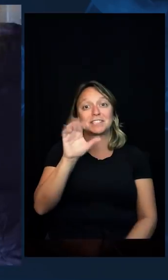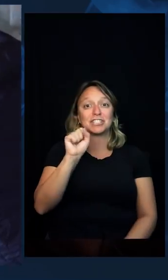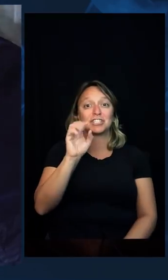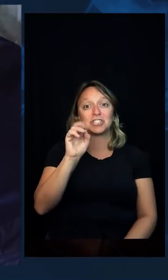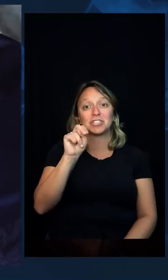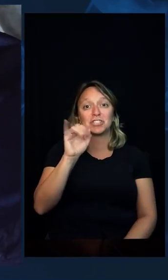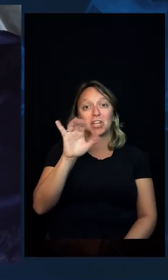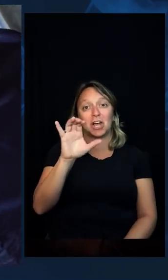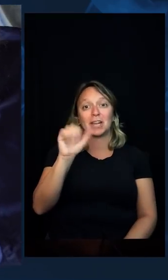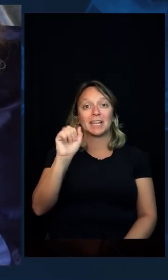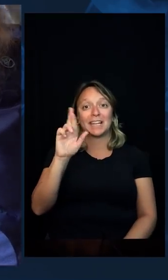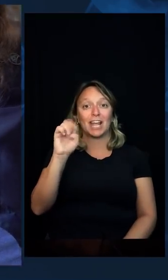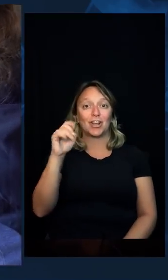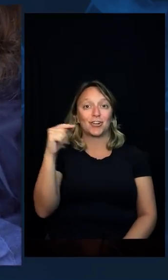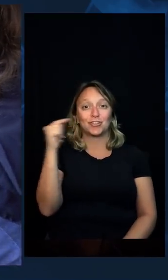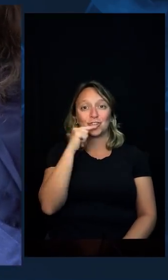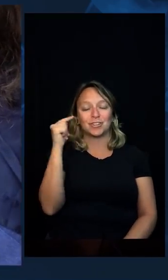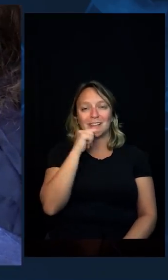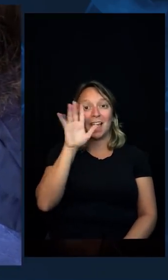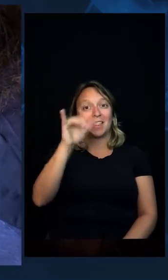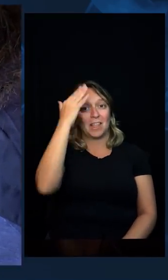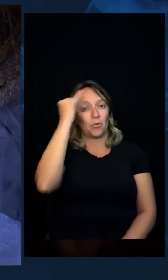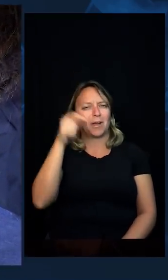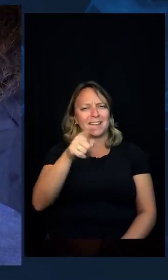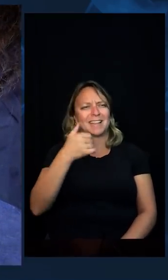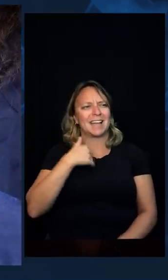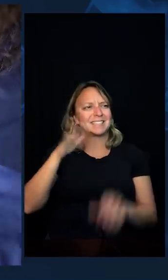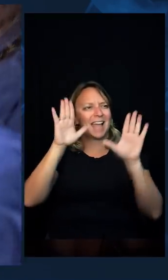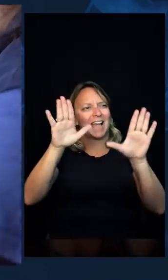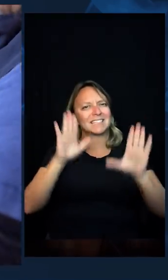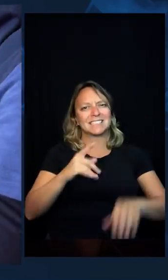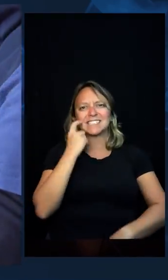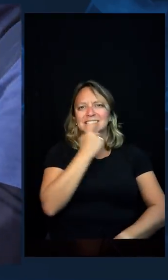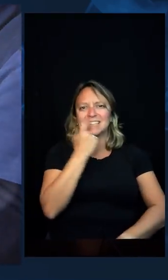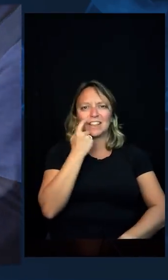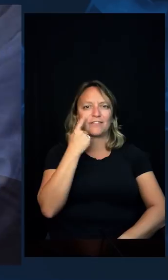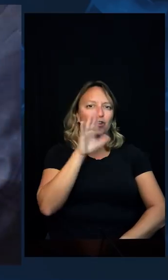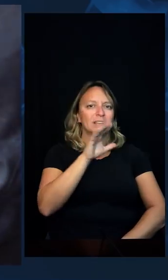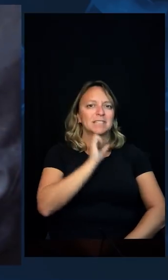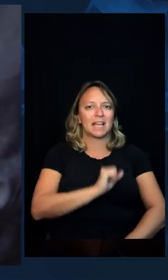toothbrush, which is why he has excellent teeth at this age.